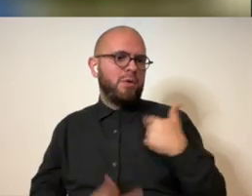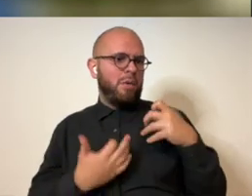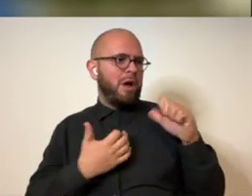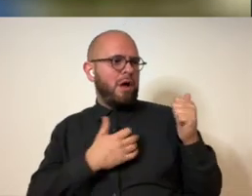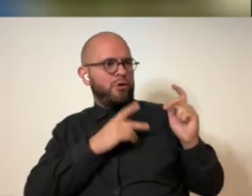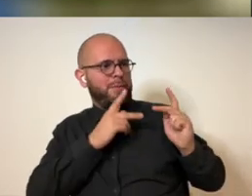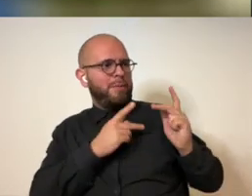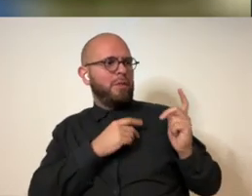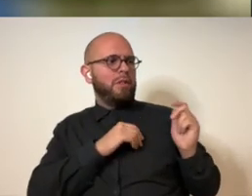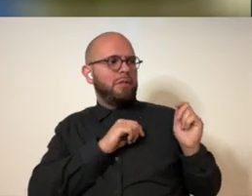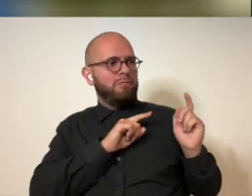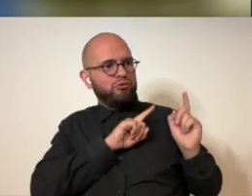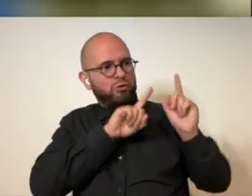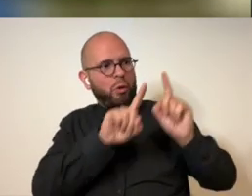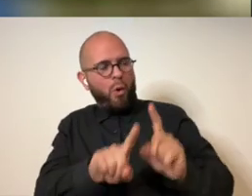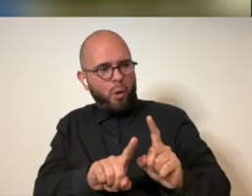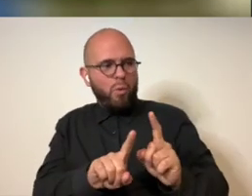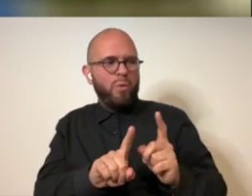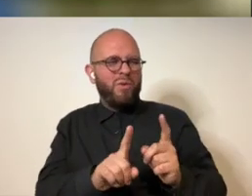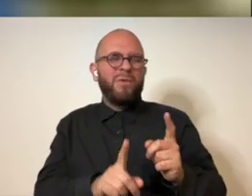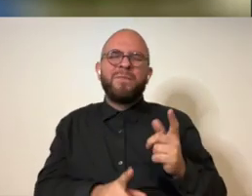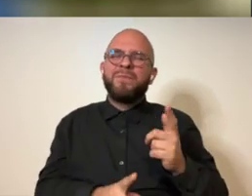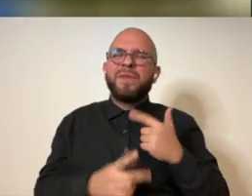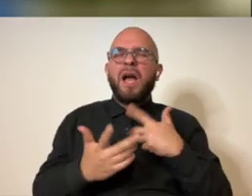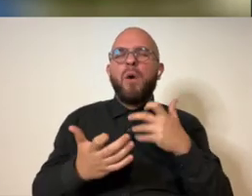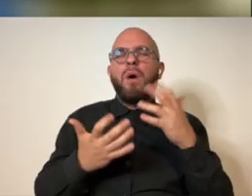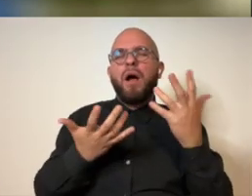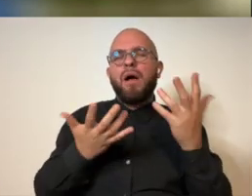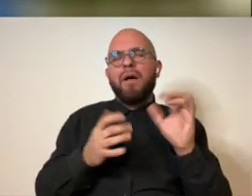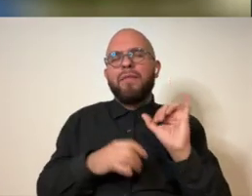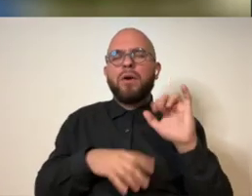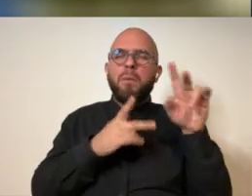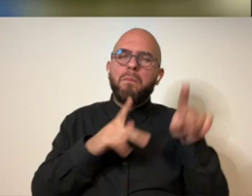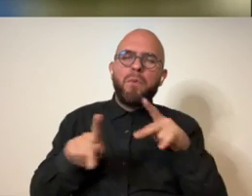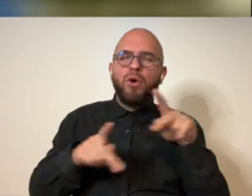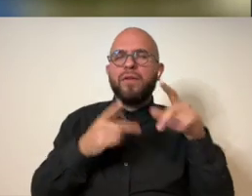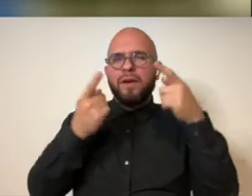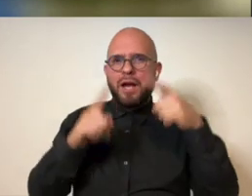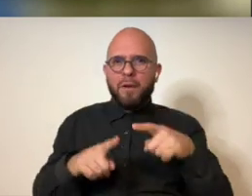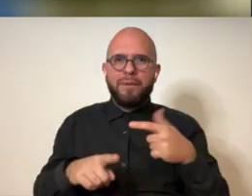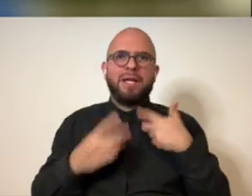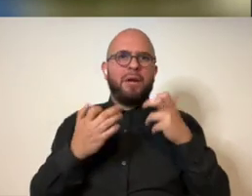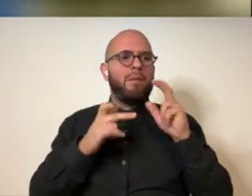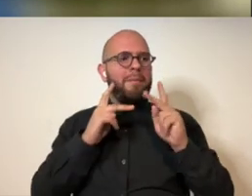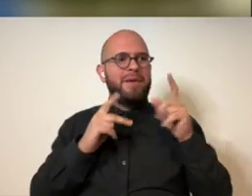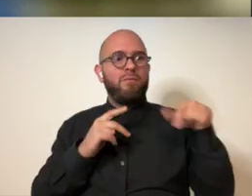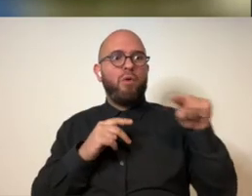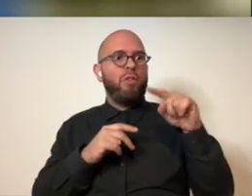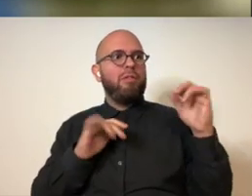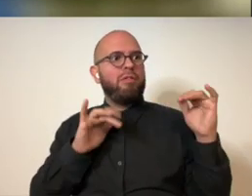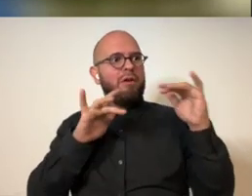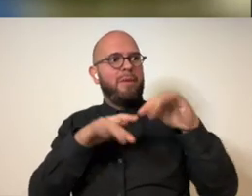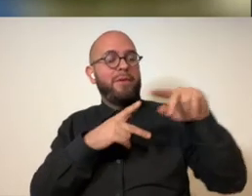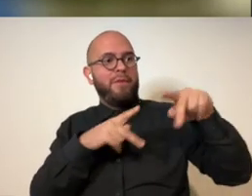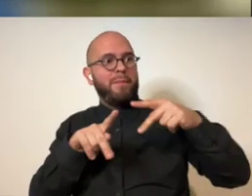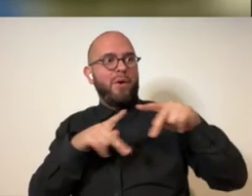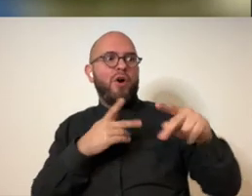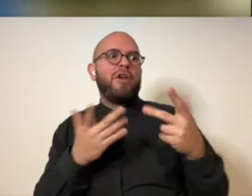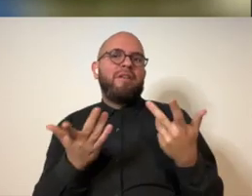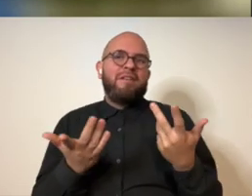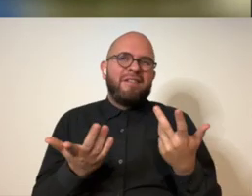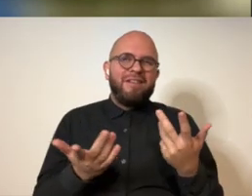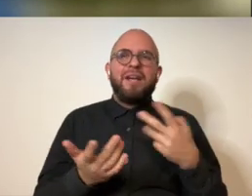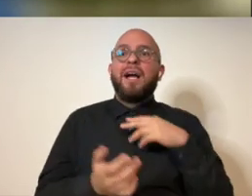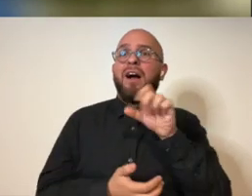performed in? Am I going to wear one? Do I want other people to attend? I'm going to have like kind of a party